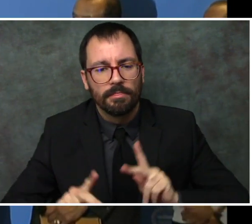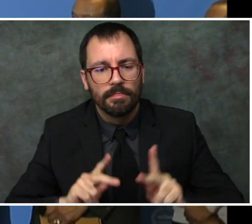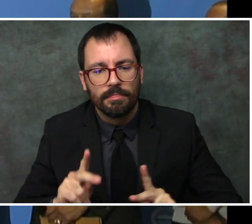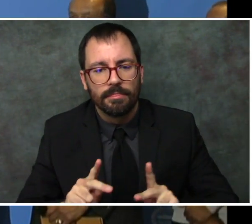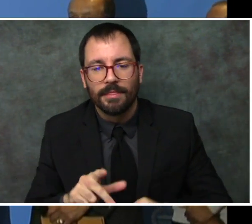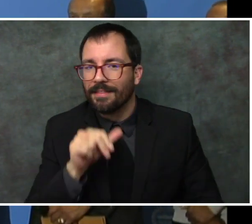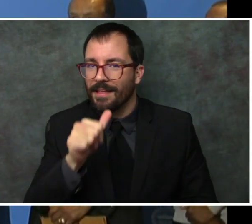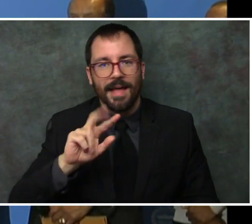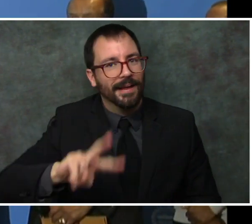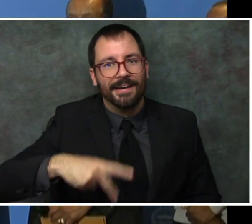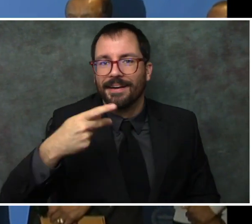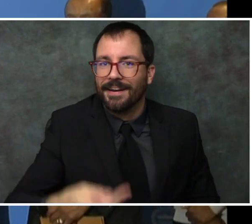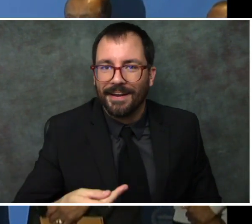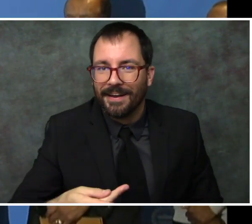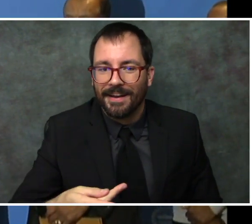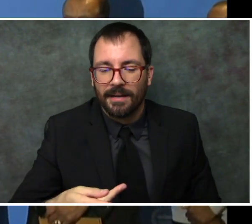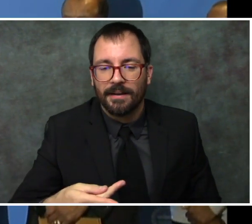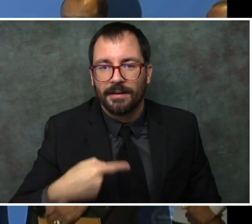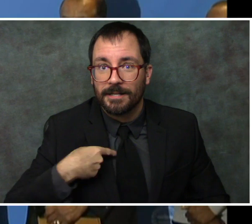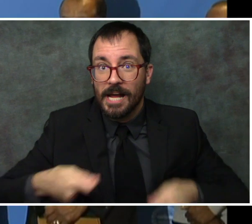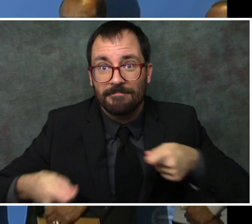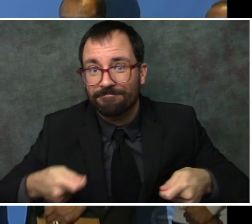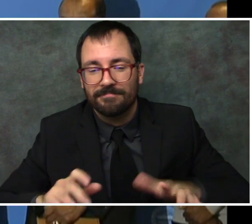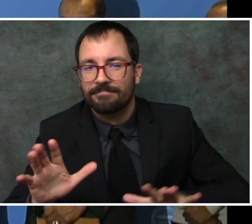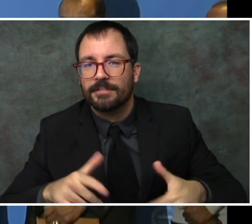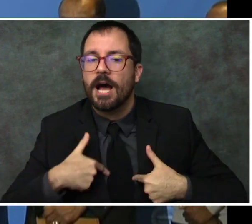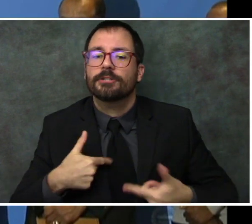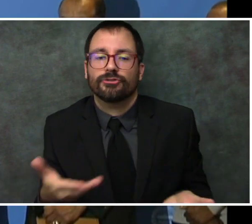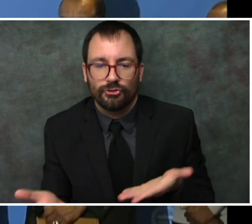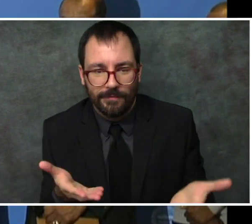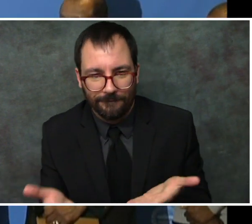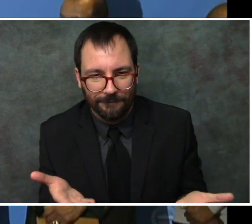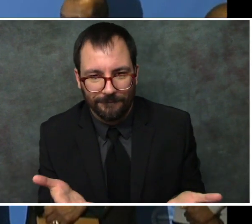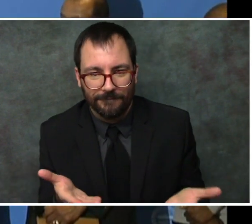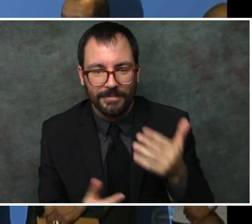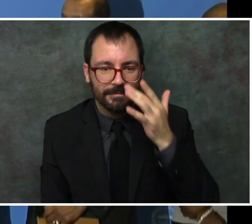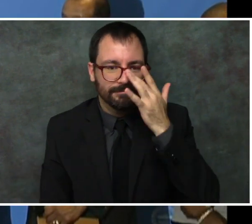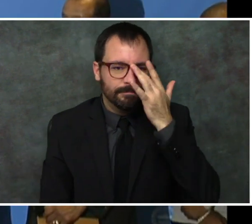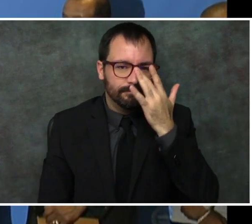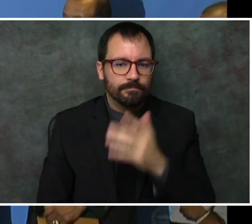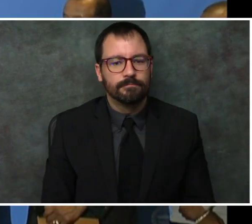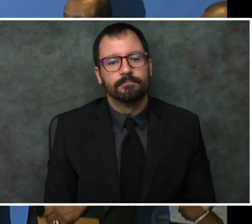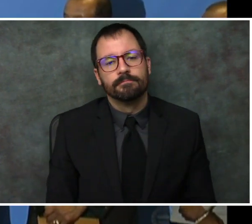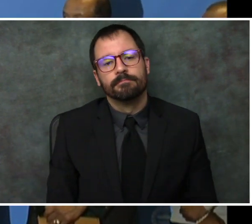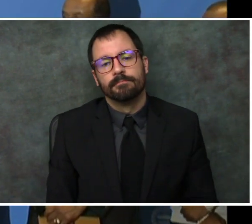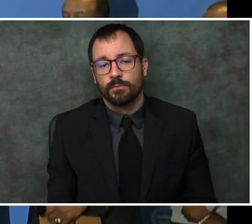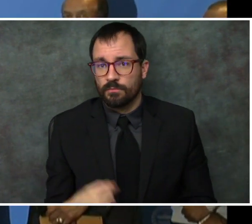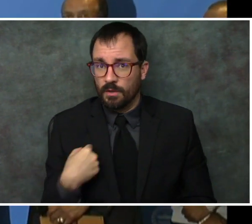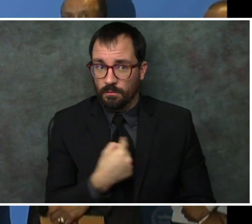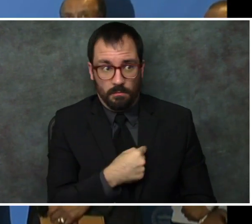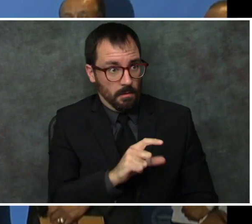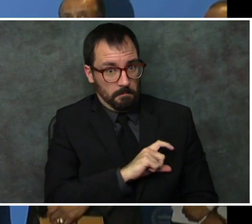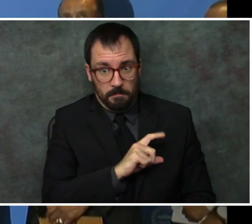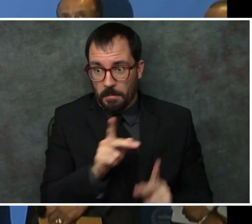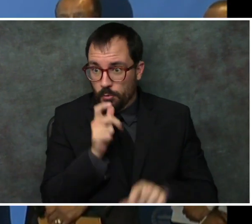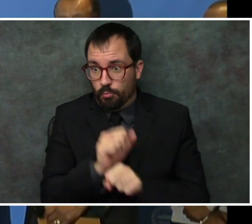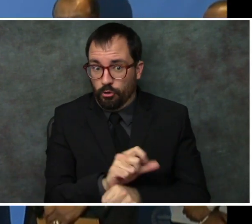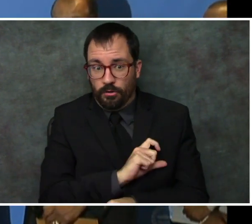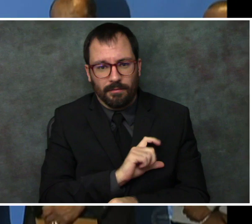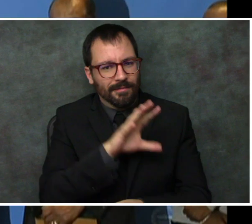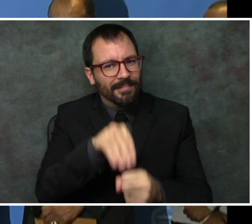the people. It isn't the other way around. But as law enforcement too, the officers are a part of the community, thus community